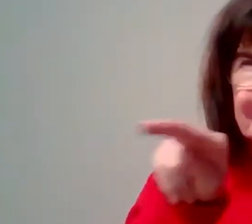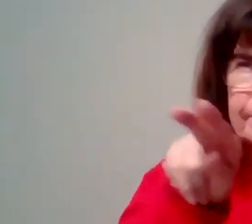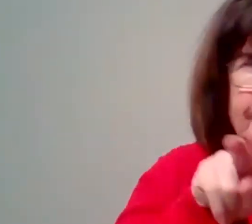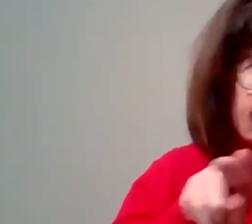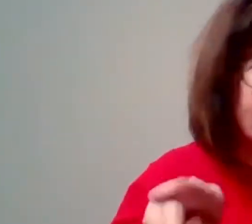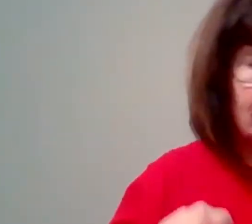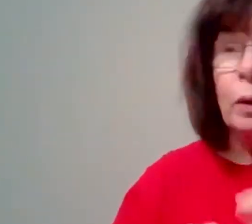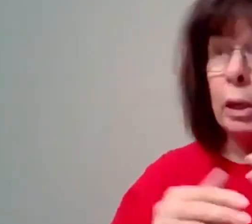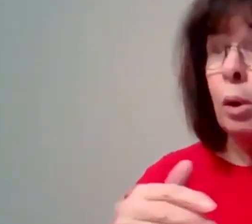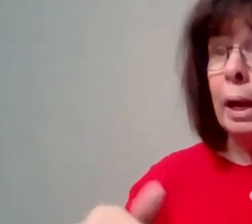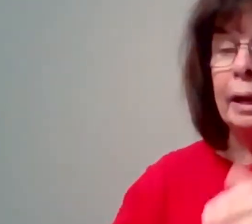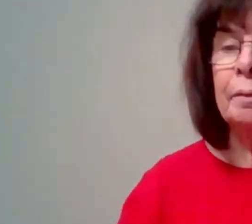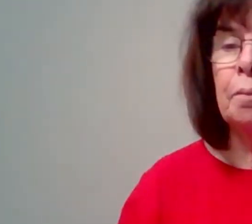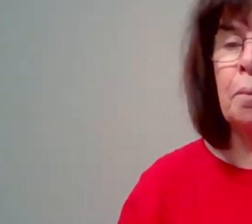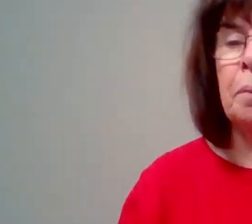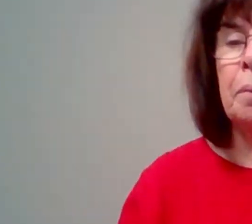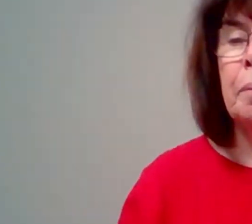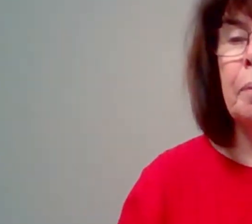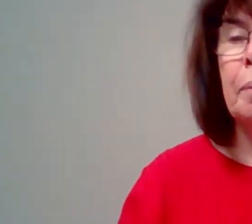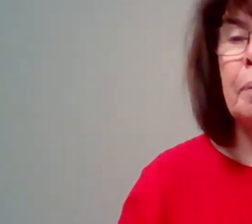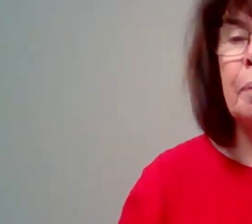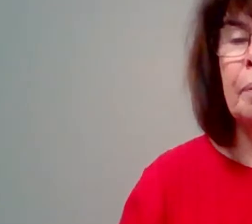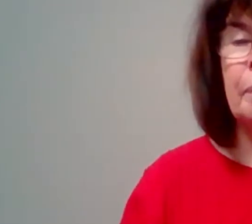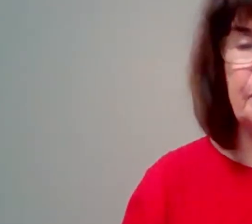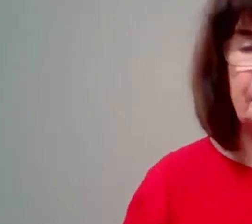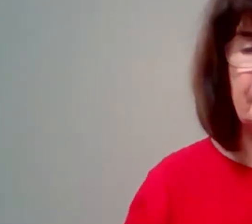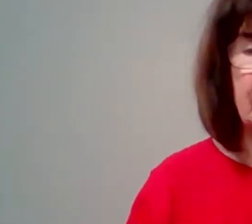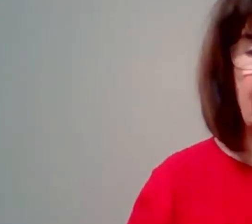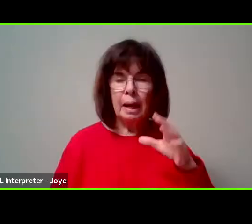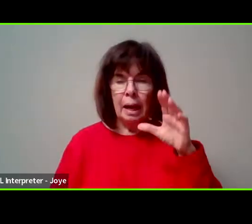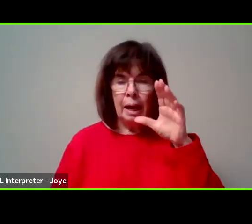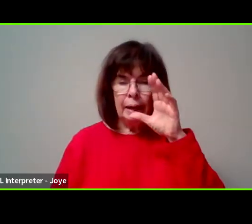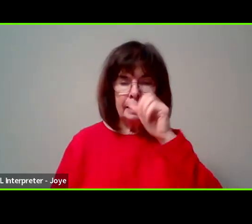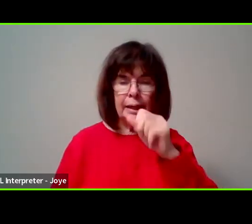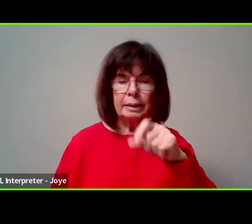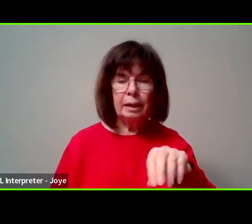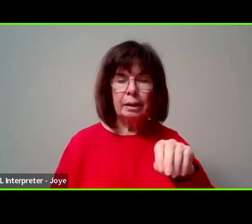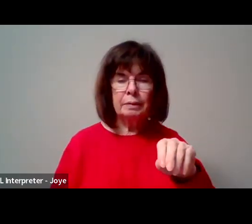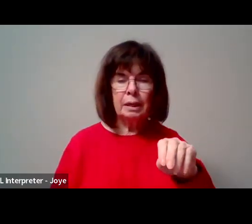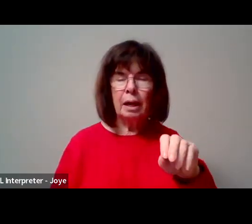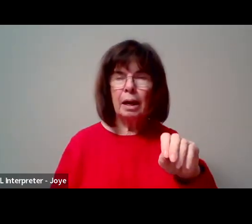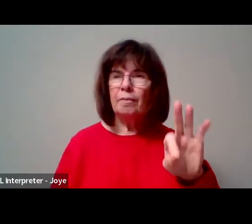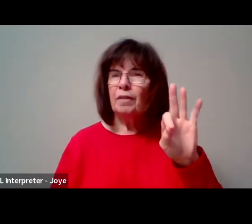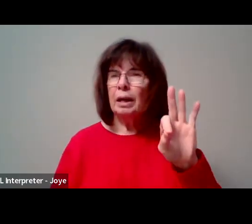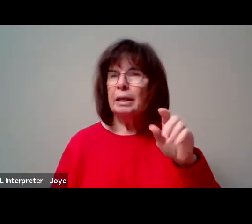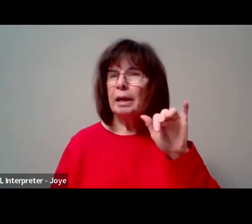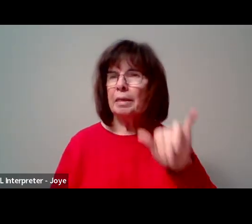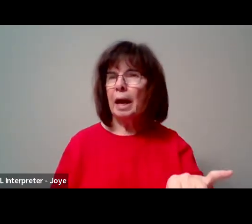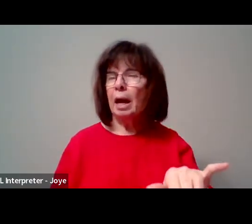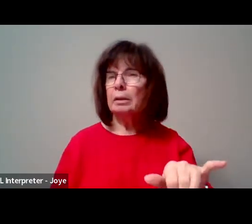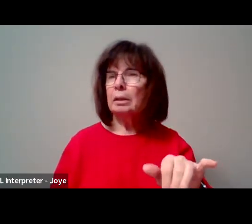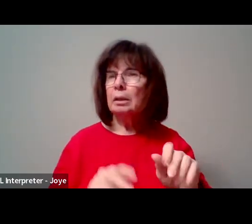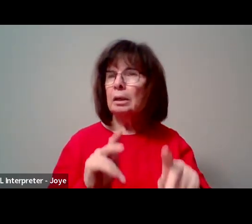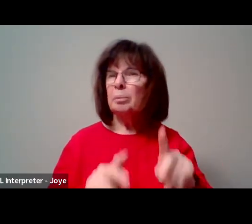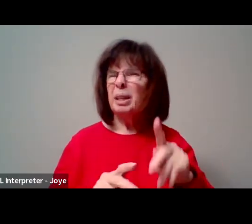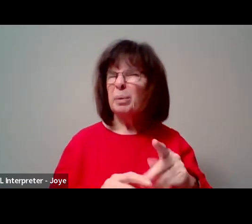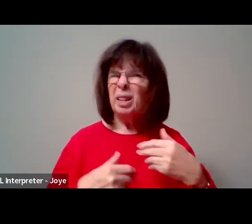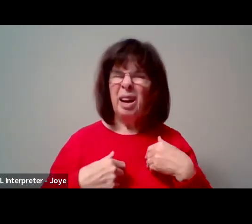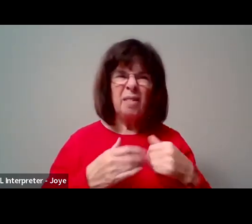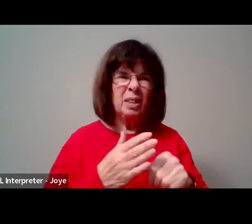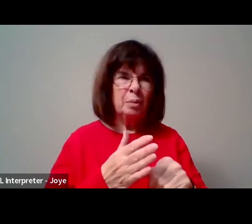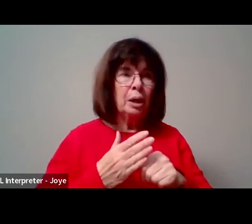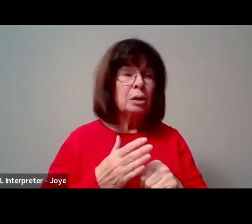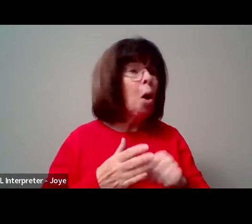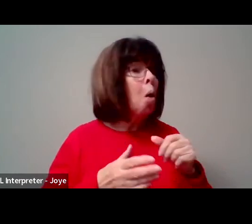Go ahead. So yeah, I guess I'm just finding that people are getting the impression that it's over, or they